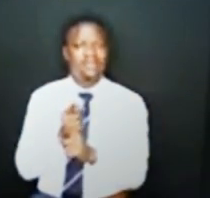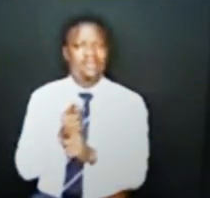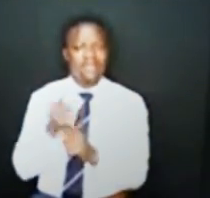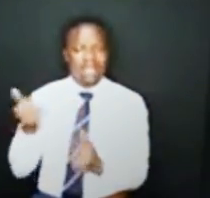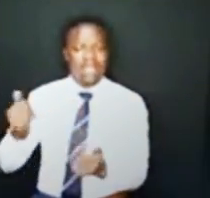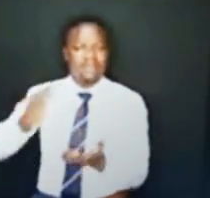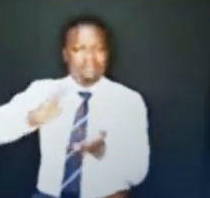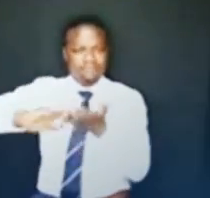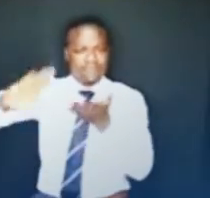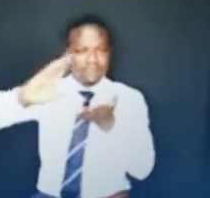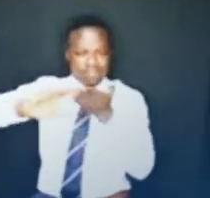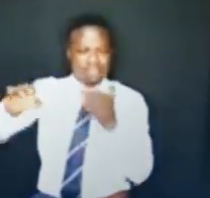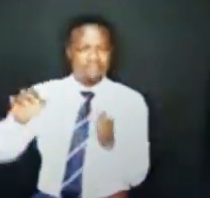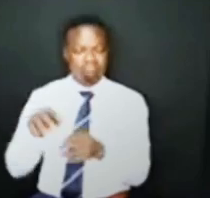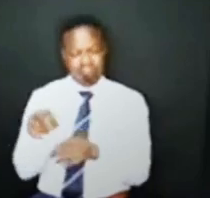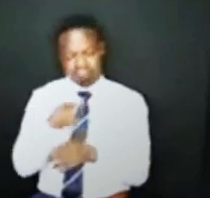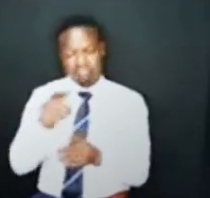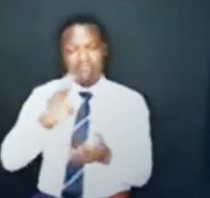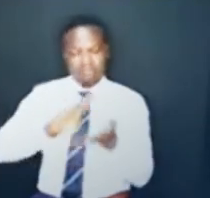forgiving them.